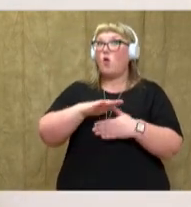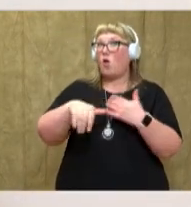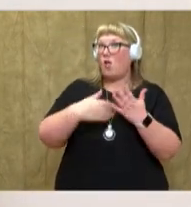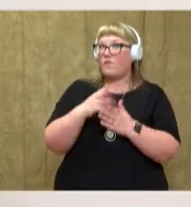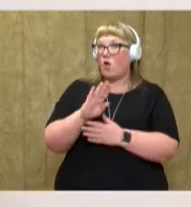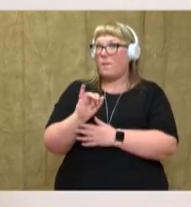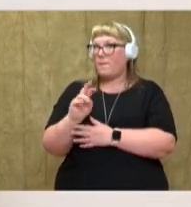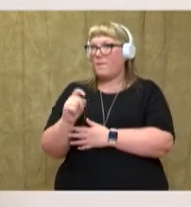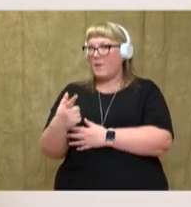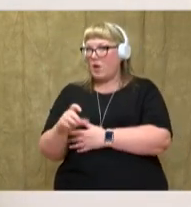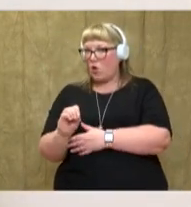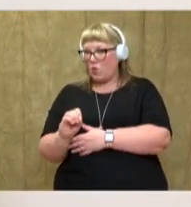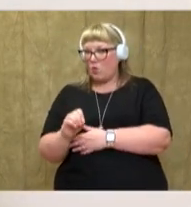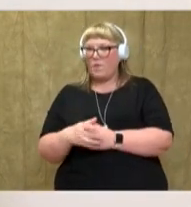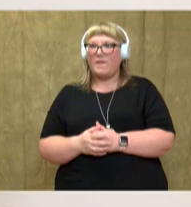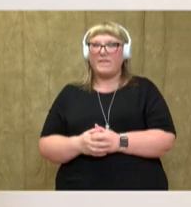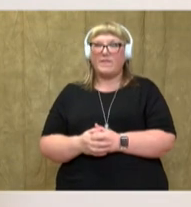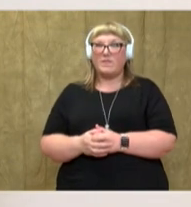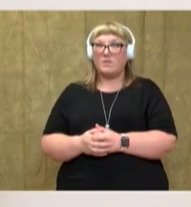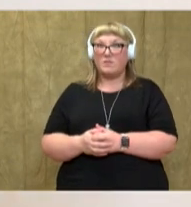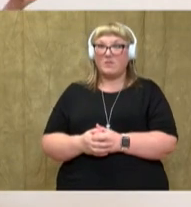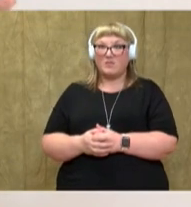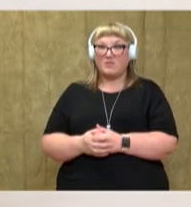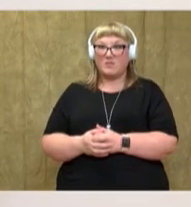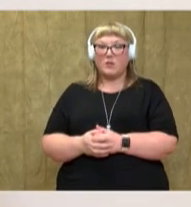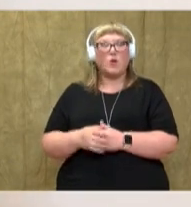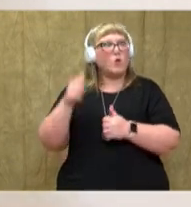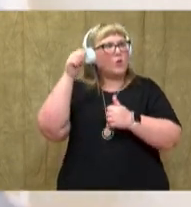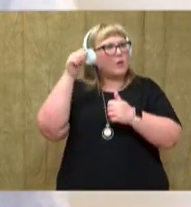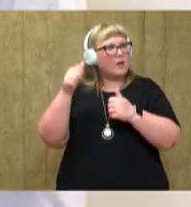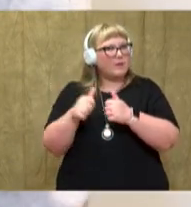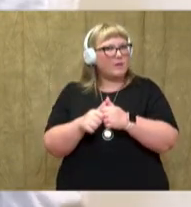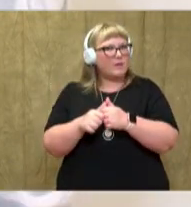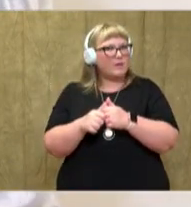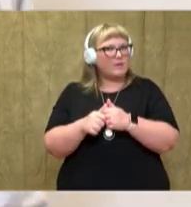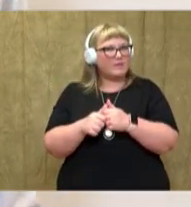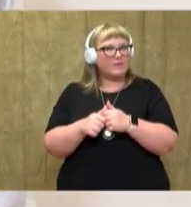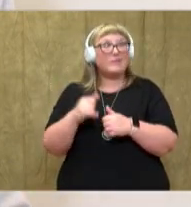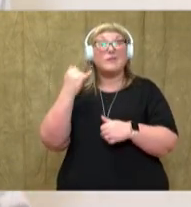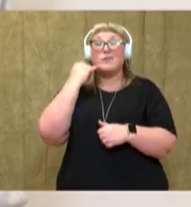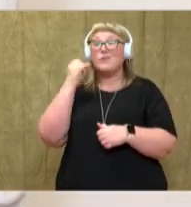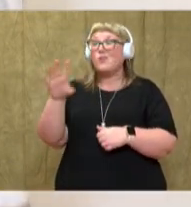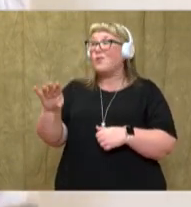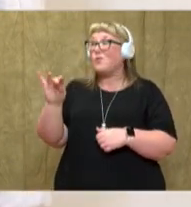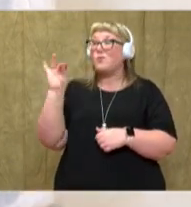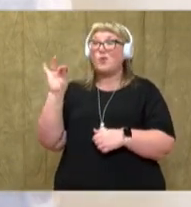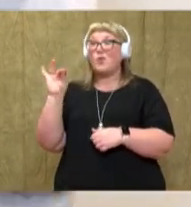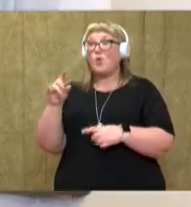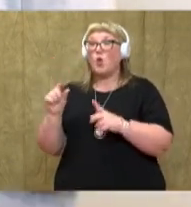think you can help me complete it? Yes. Now remember, even if we pull a word that